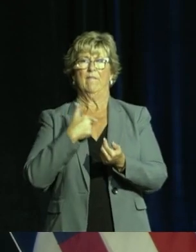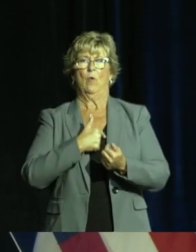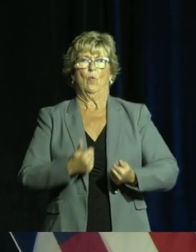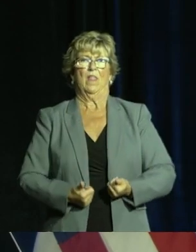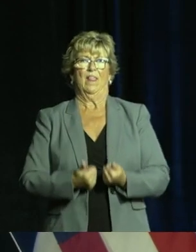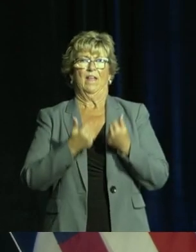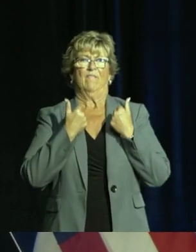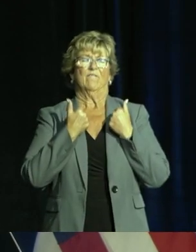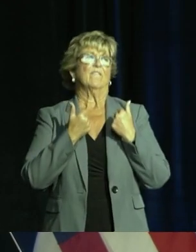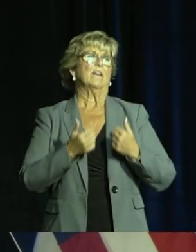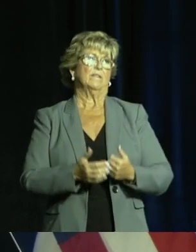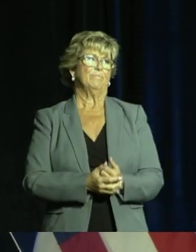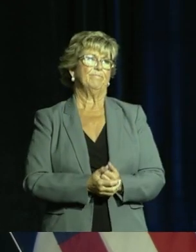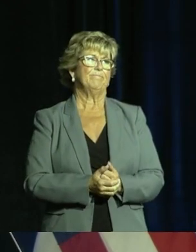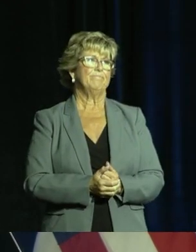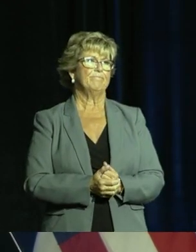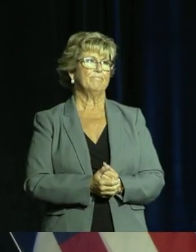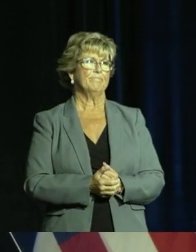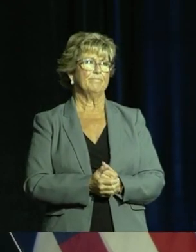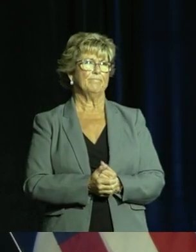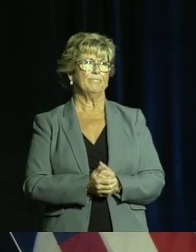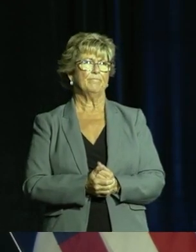live.